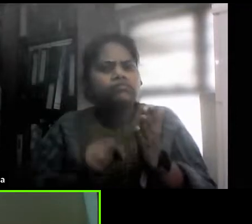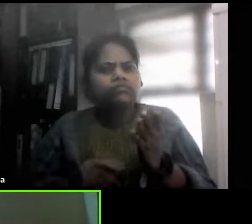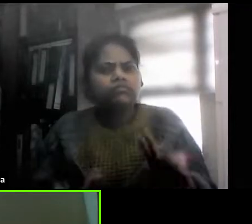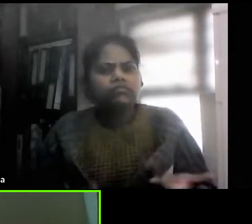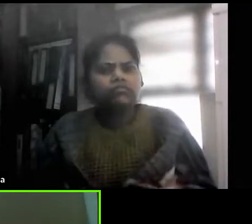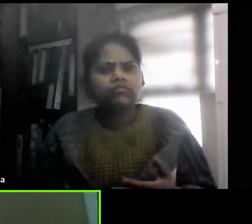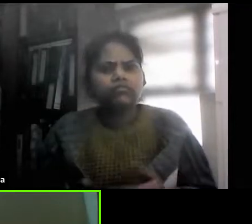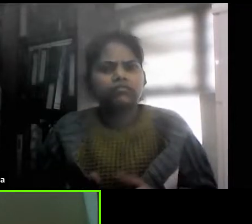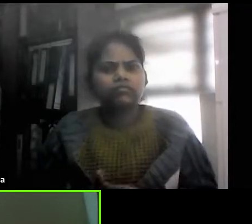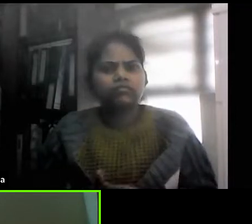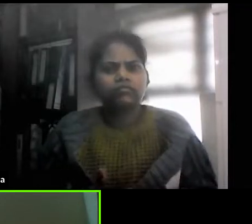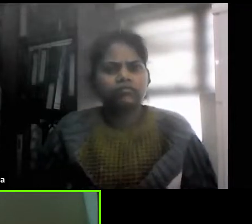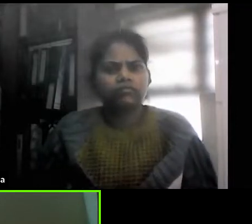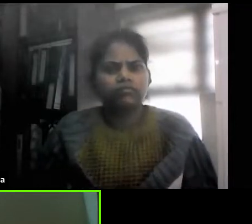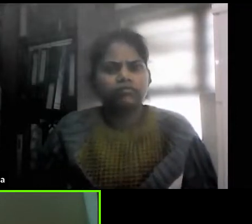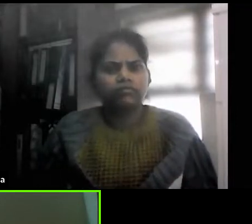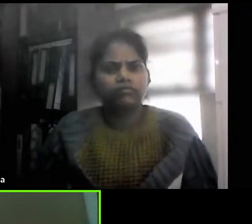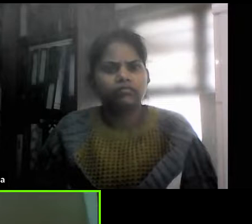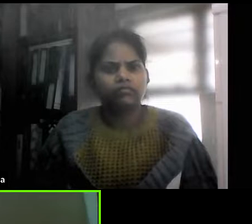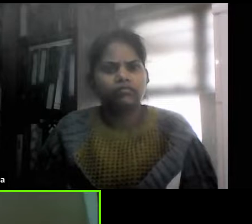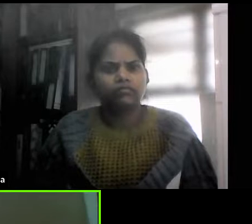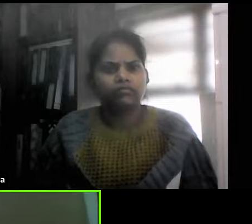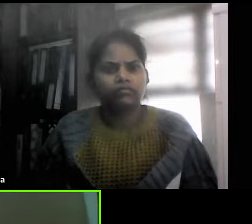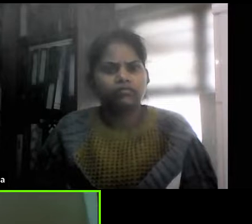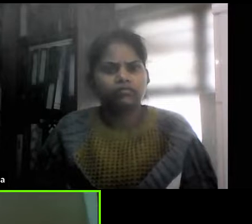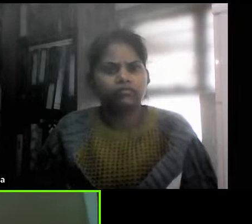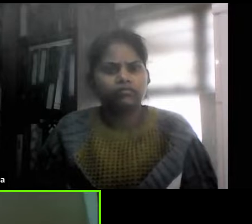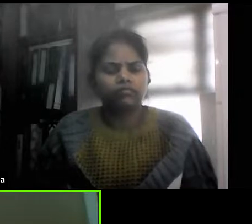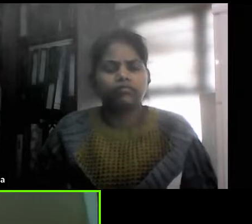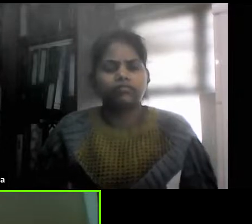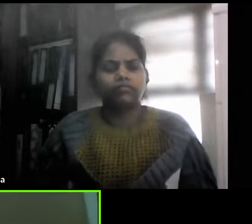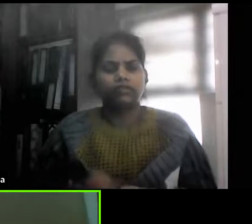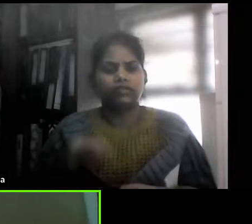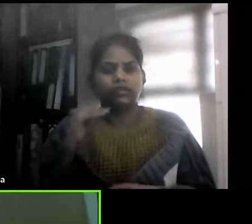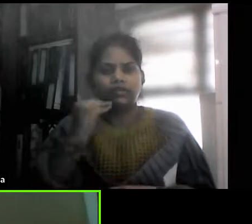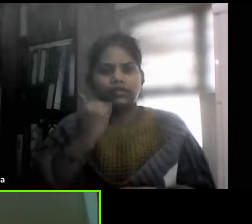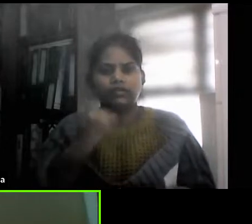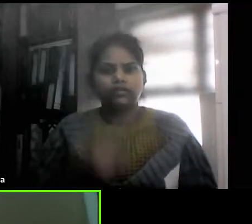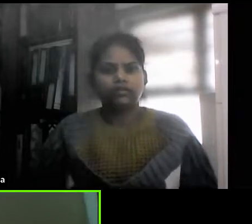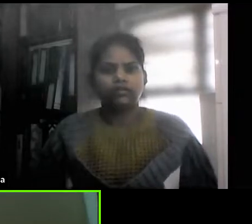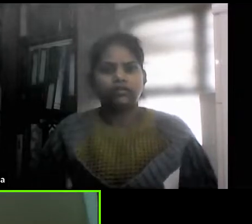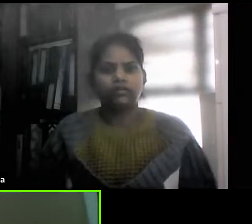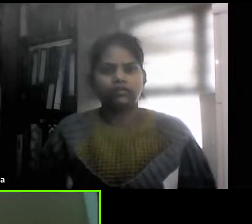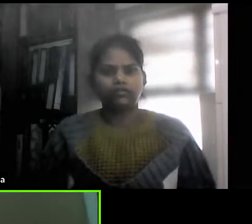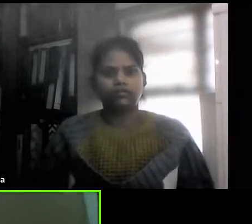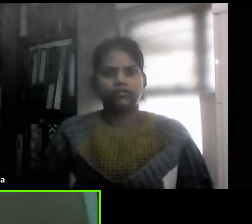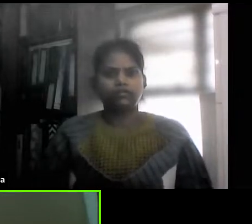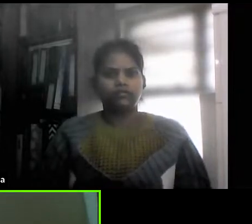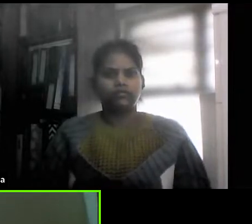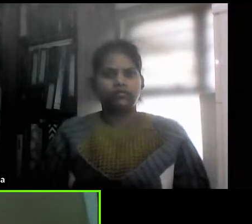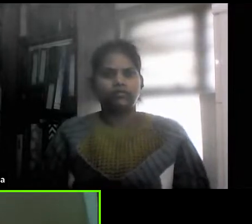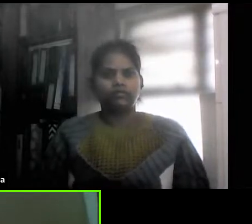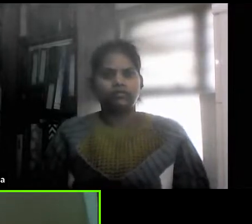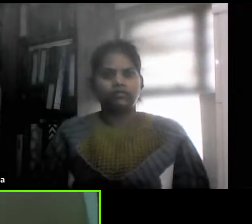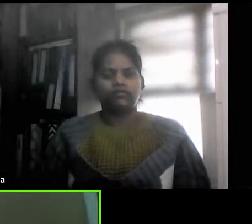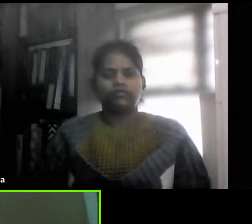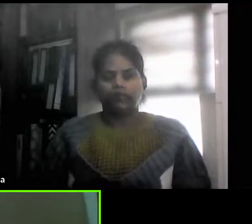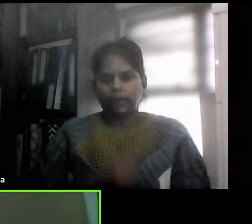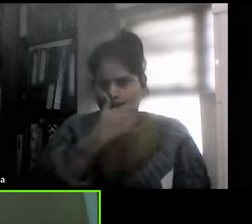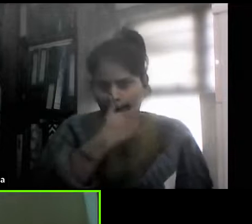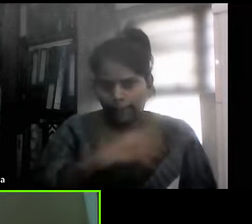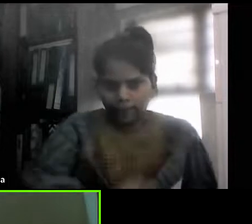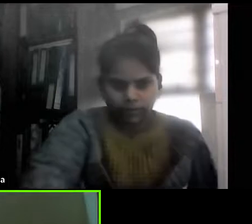visually impaired people, but they will be first given as the temporary positions in the government-aided colleges and government colleges as